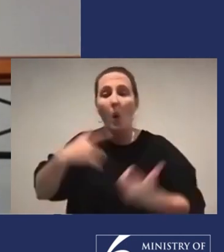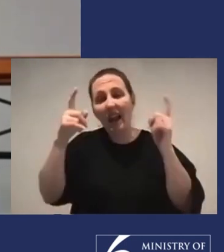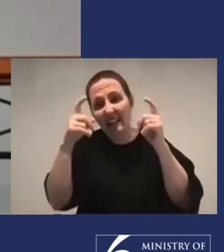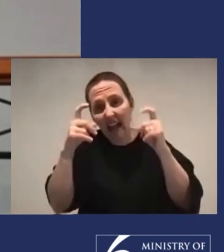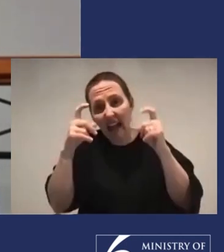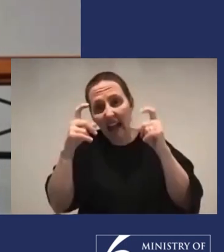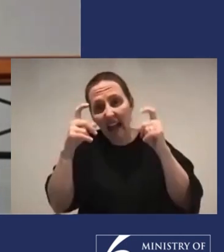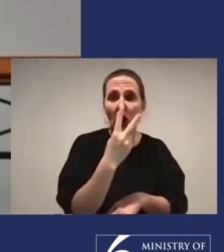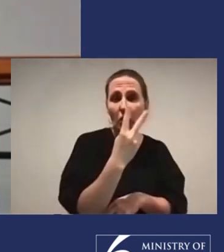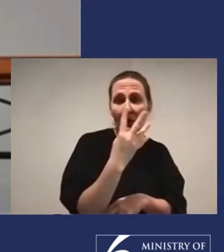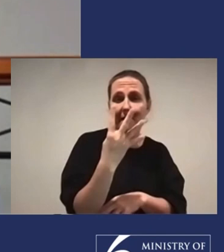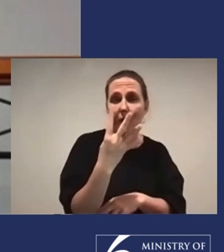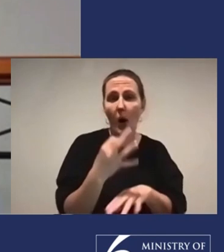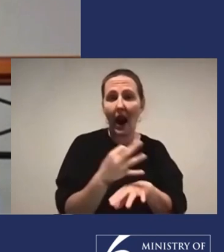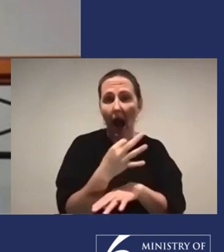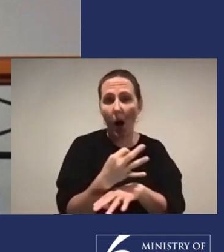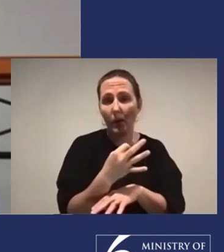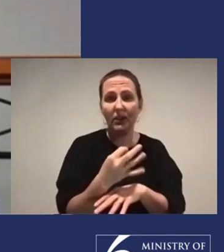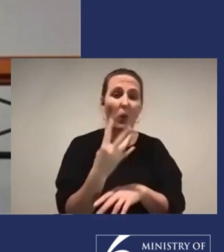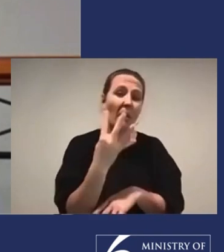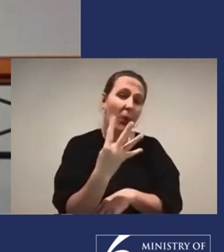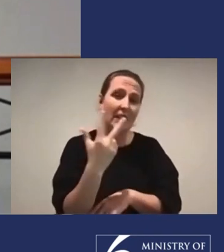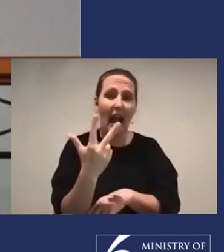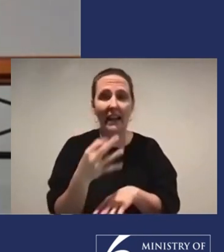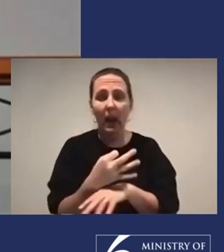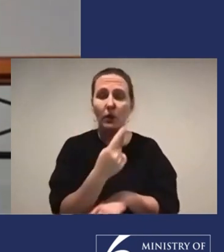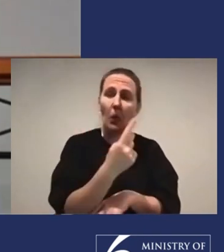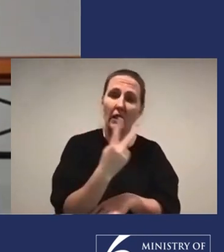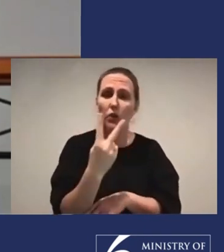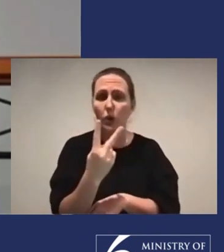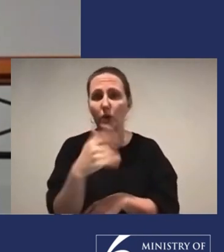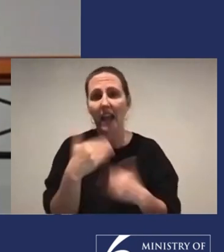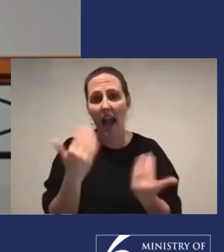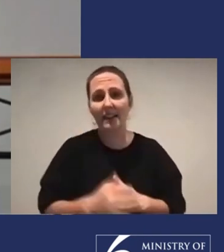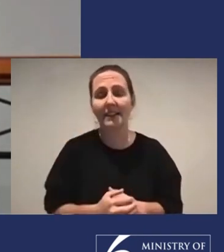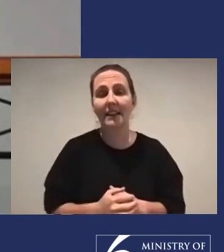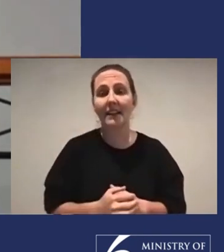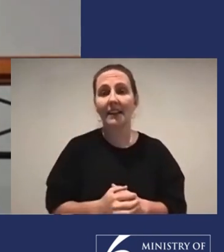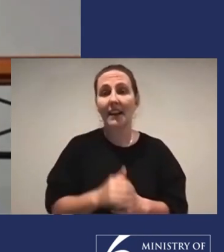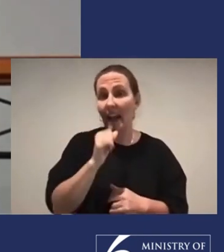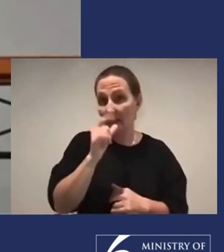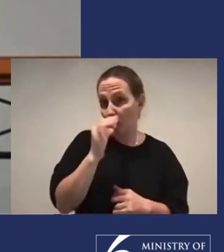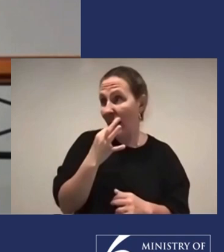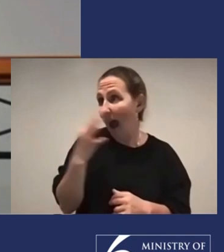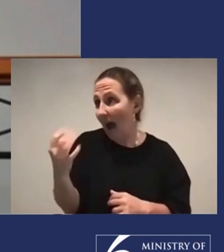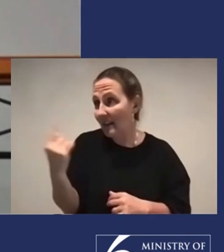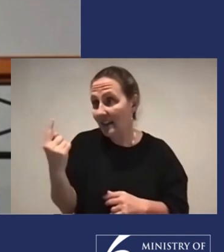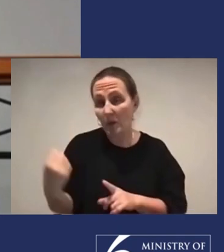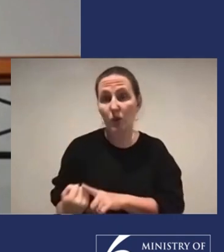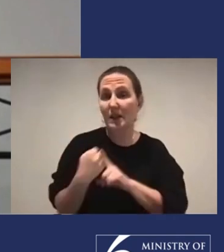yes, if you can get somebody to be around just at that time to support you so that you can deal with that, that's probably a good idea.